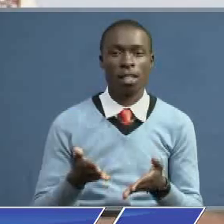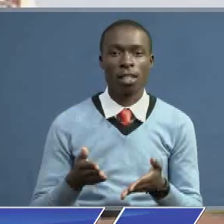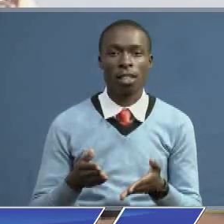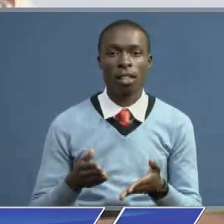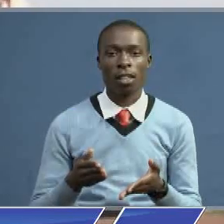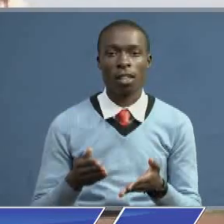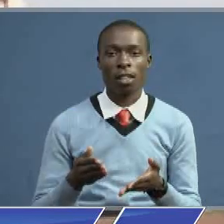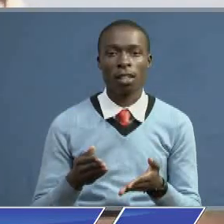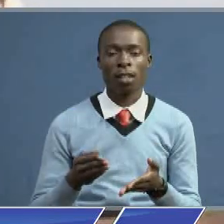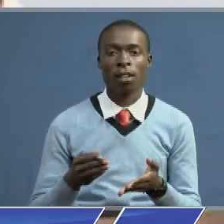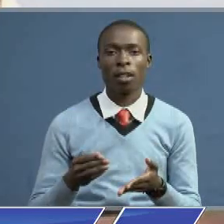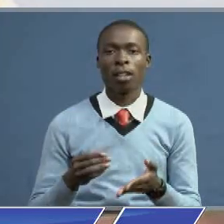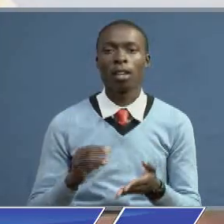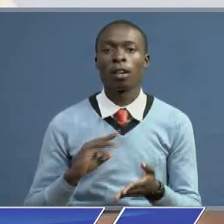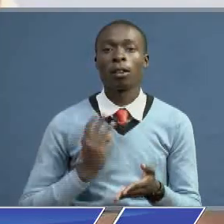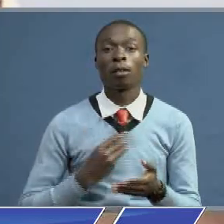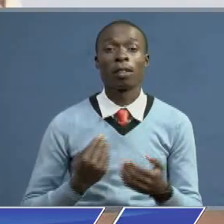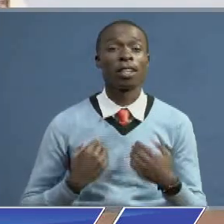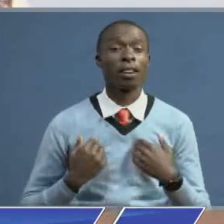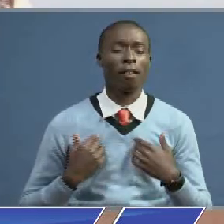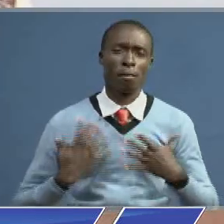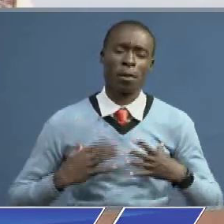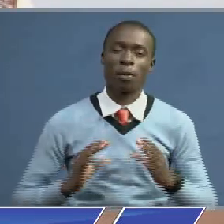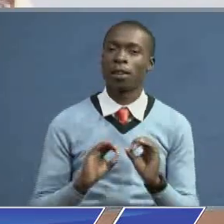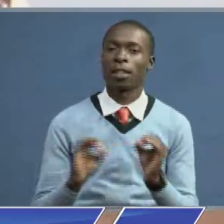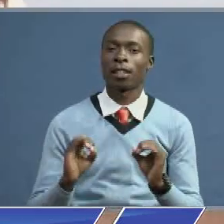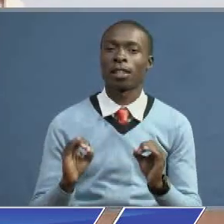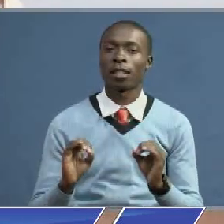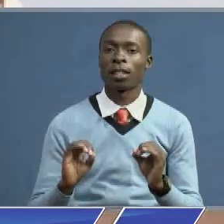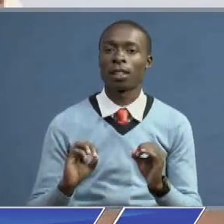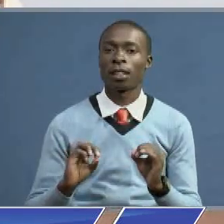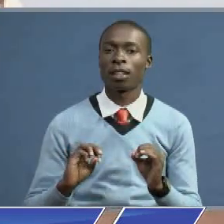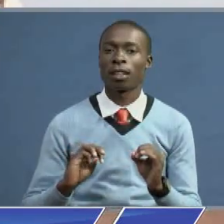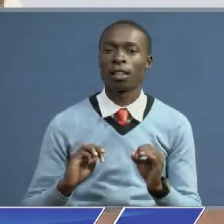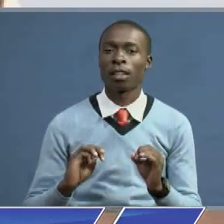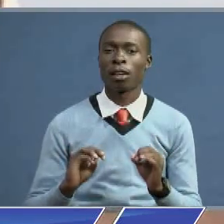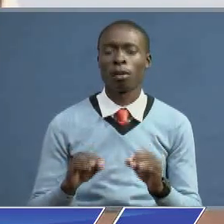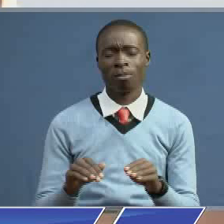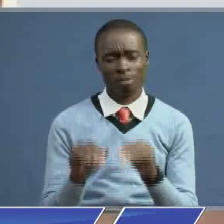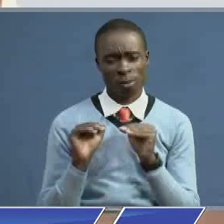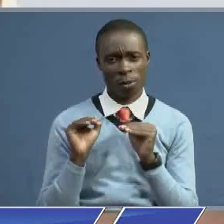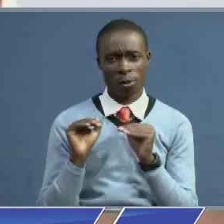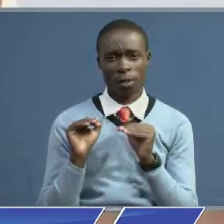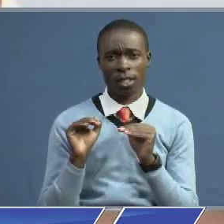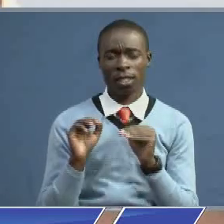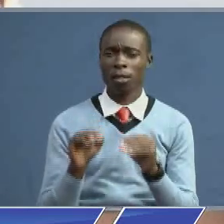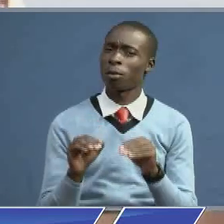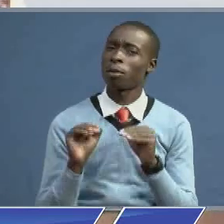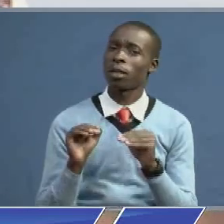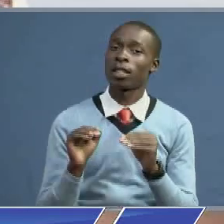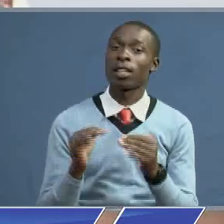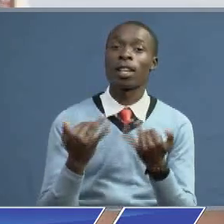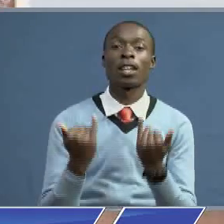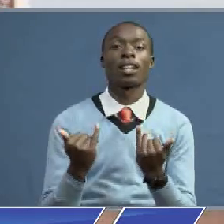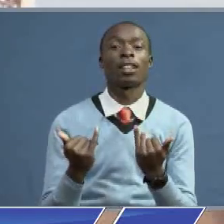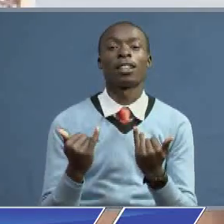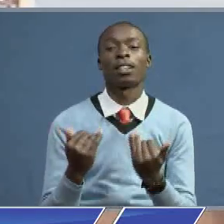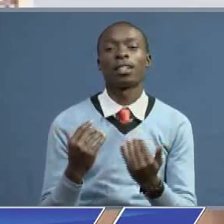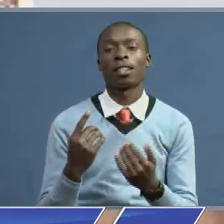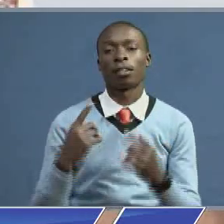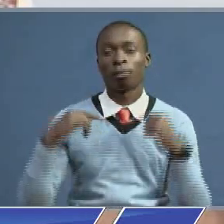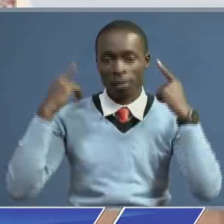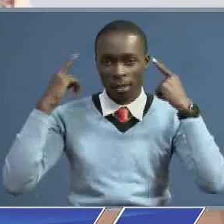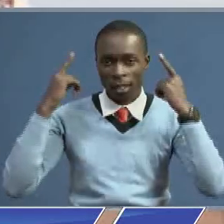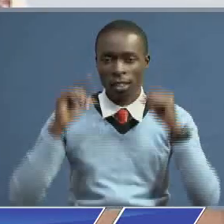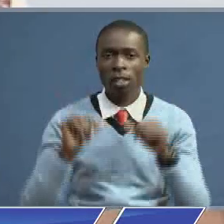Tukua na shida kidogo optocost ilikuwa tulikosa customer. Tumekuwa tulikuwa na subira tukaangojea na sasa hivi tumefaulu. Endelea